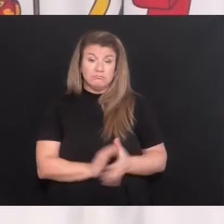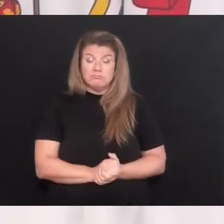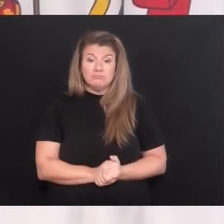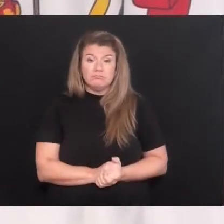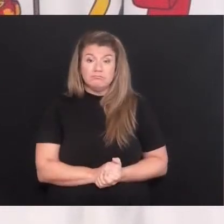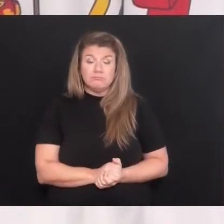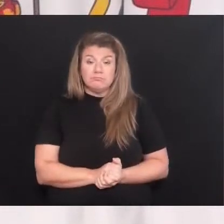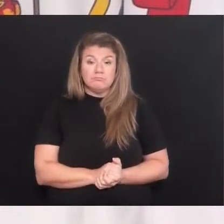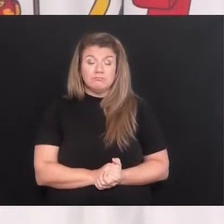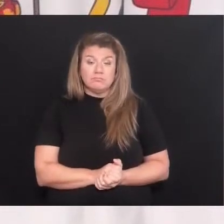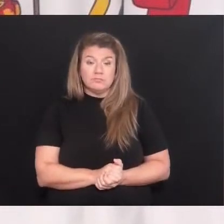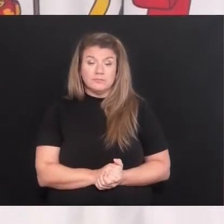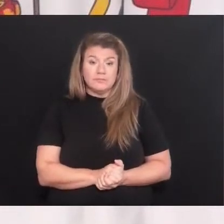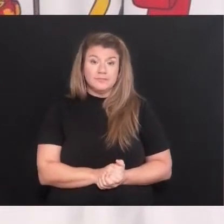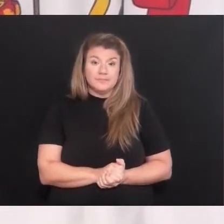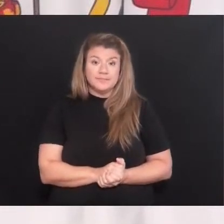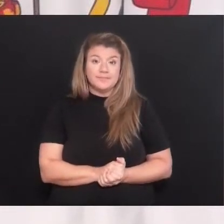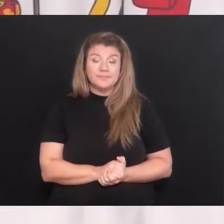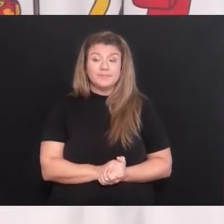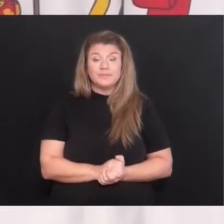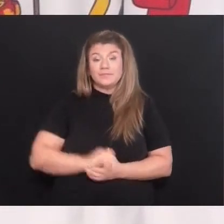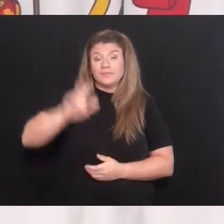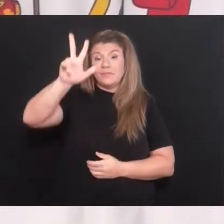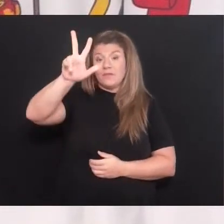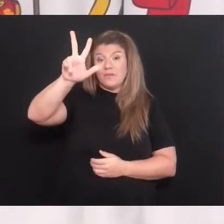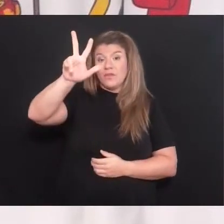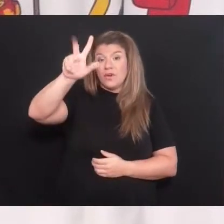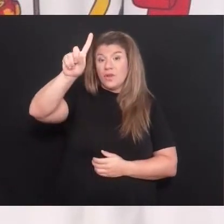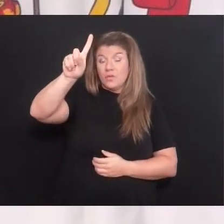But in all that, our